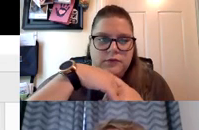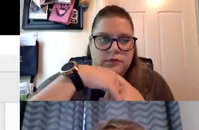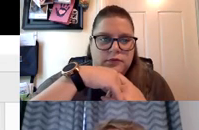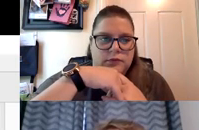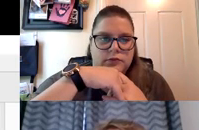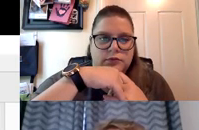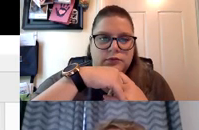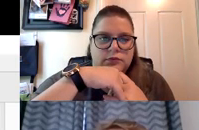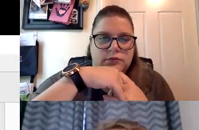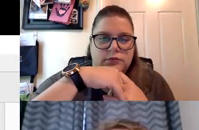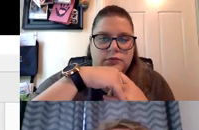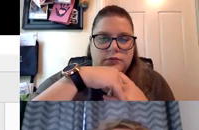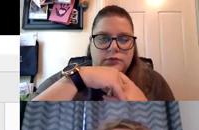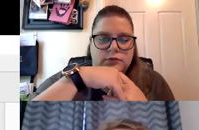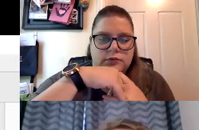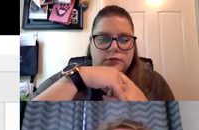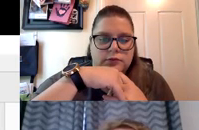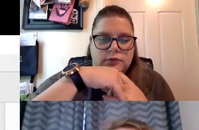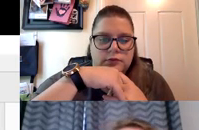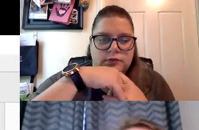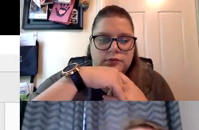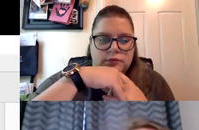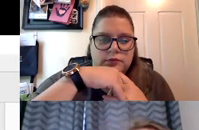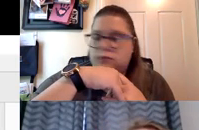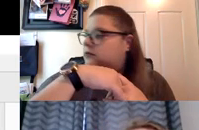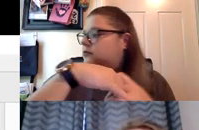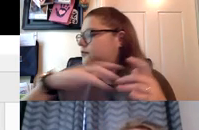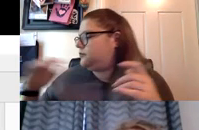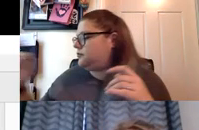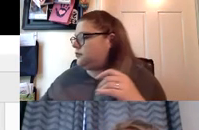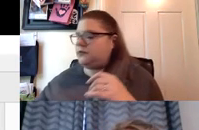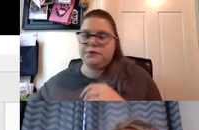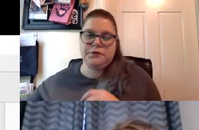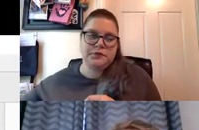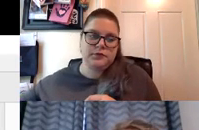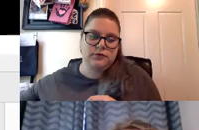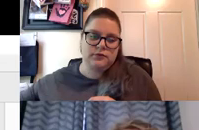this on the screen. Hold on. All right, and then I can go into